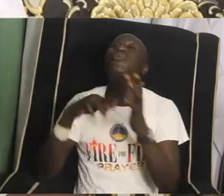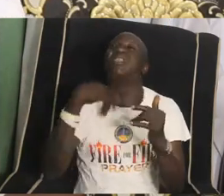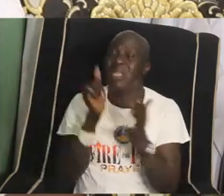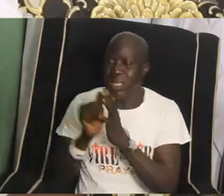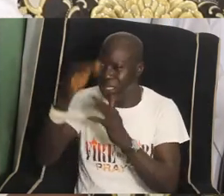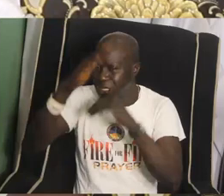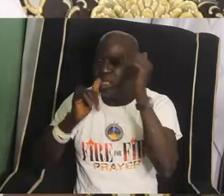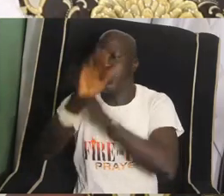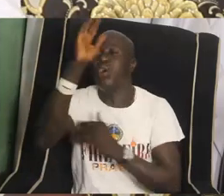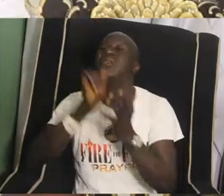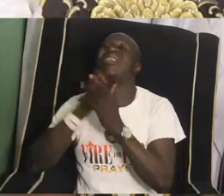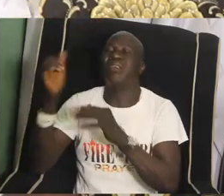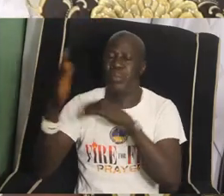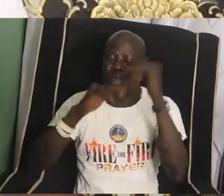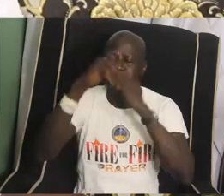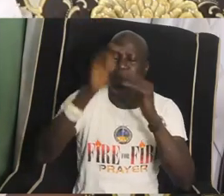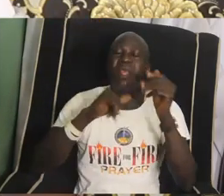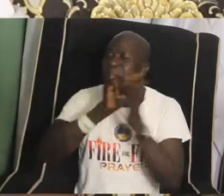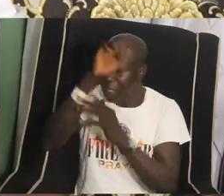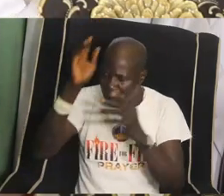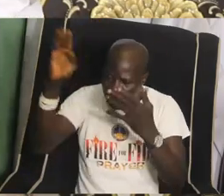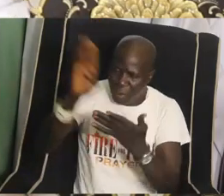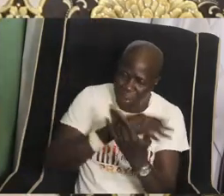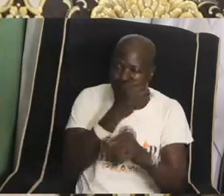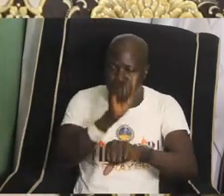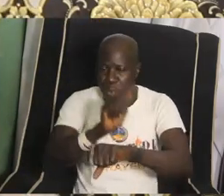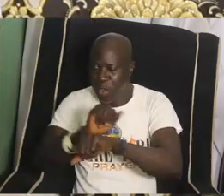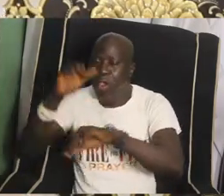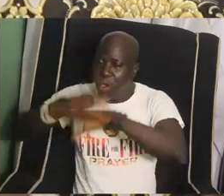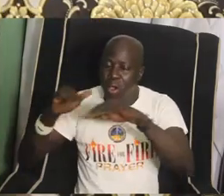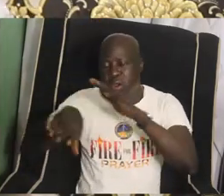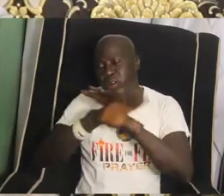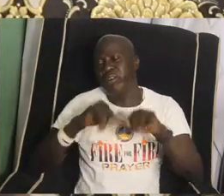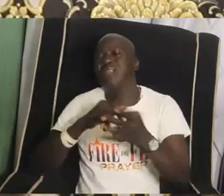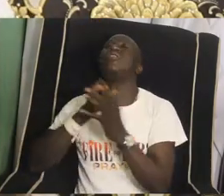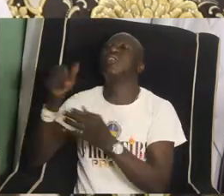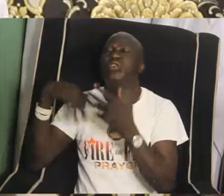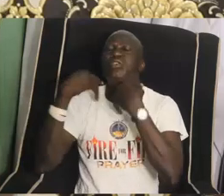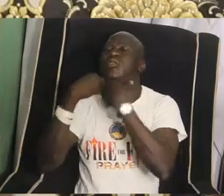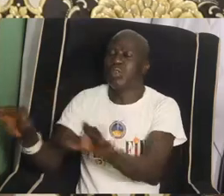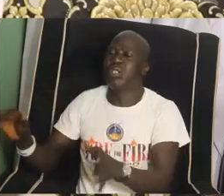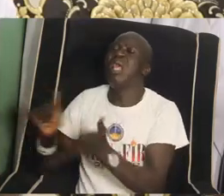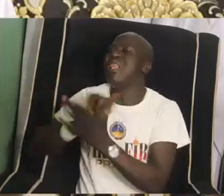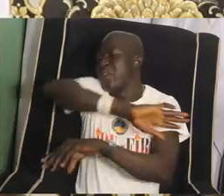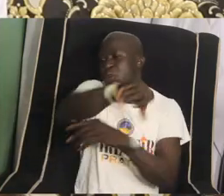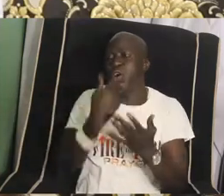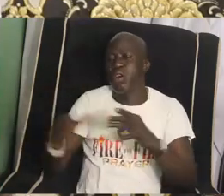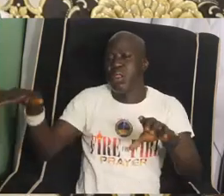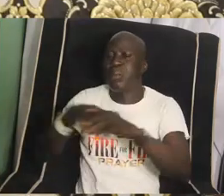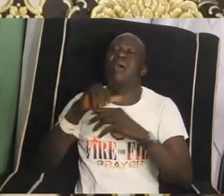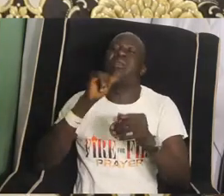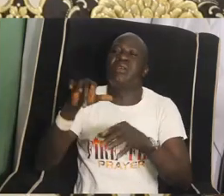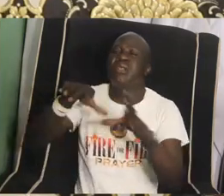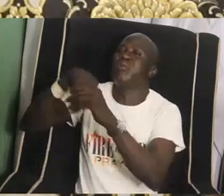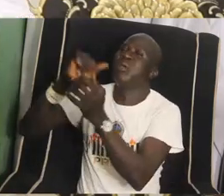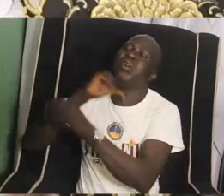Lord that God has not built. Olùkọ́ ṣe lásán. You build that labor in the day. Ó ní àwọn ìgbé ọ̀tọ́lọ́wọ̀ ò bá kọ́ tí ò so pọ̀. That's why all the marriage that God has not built. Òun lè